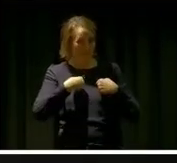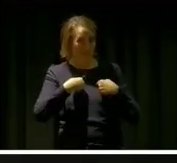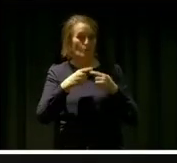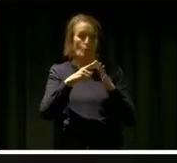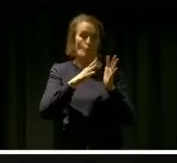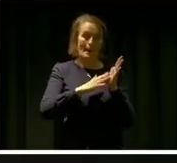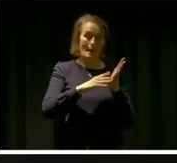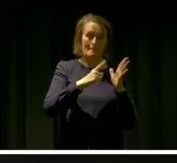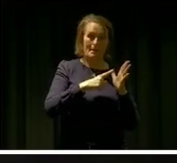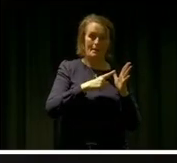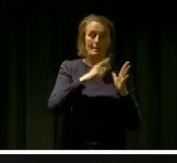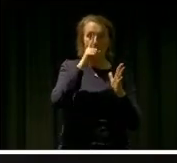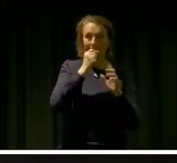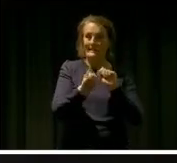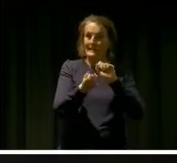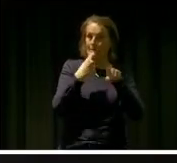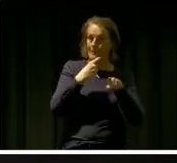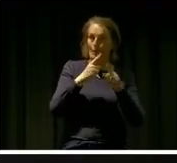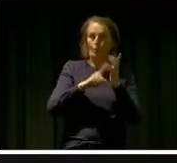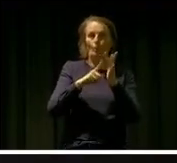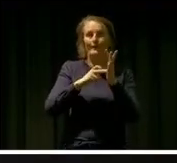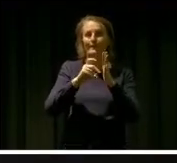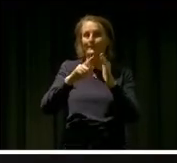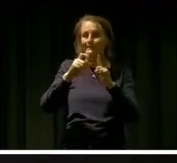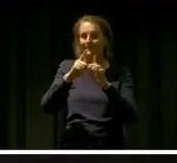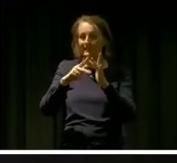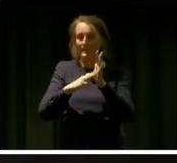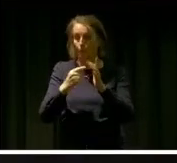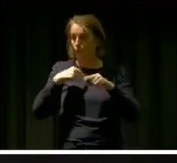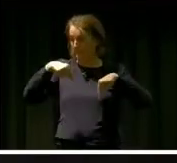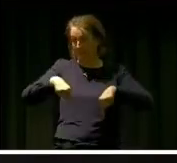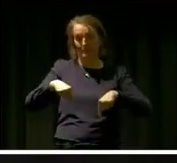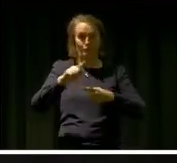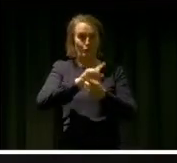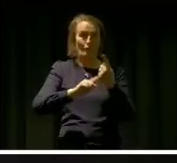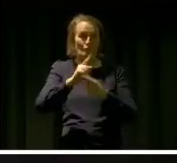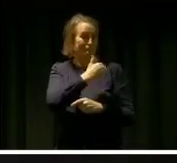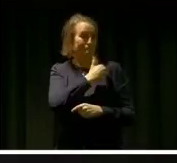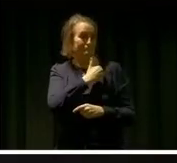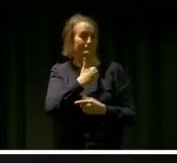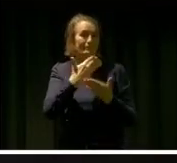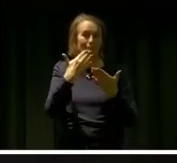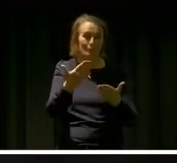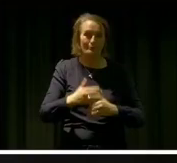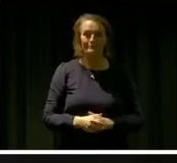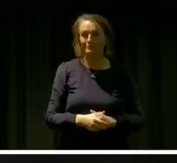on LinkedIn or email, or grab us here before the conference ends. Thank you very much.